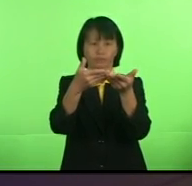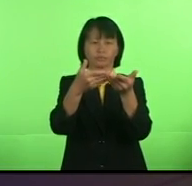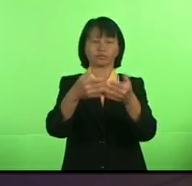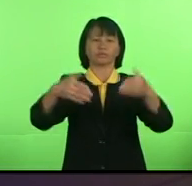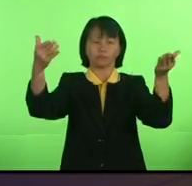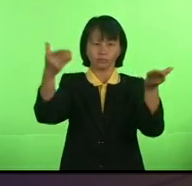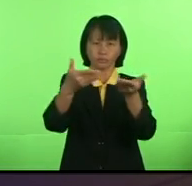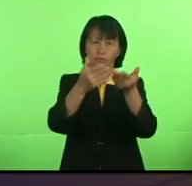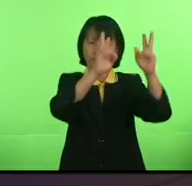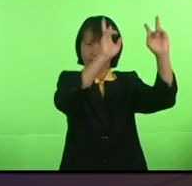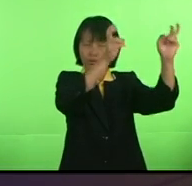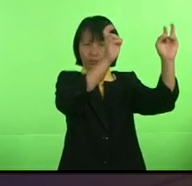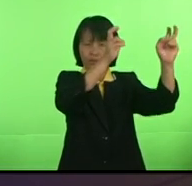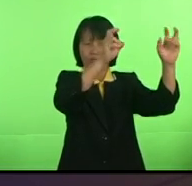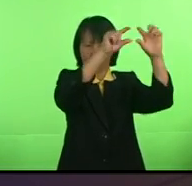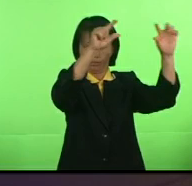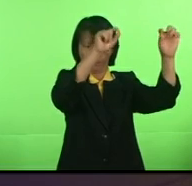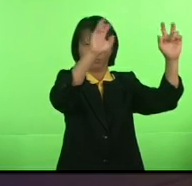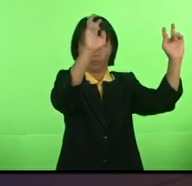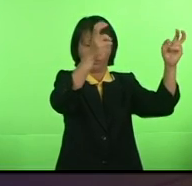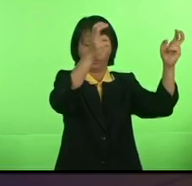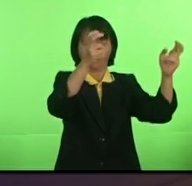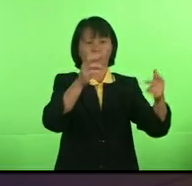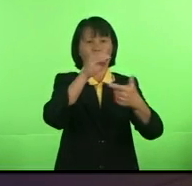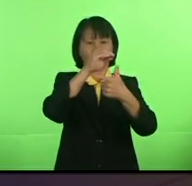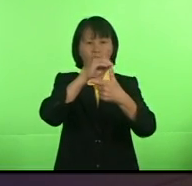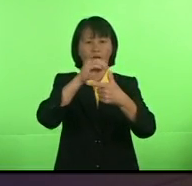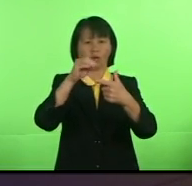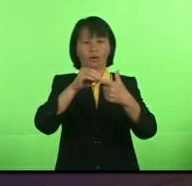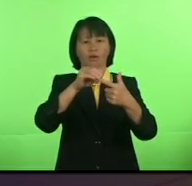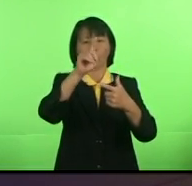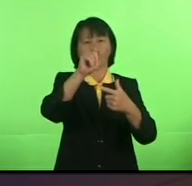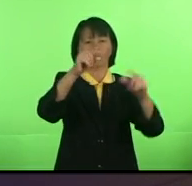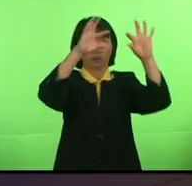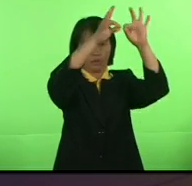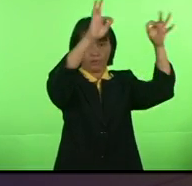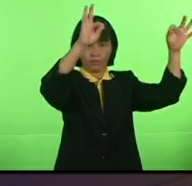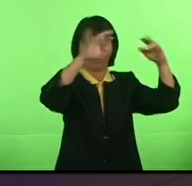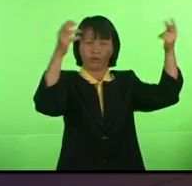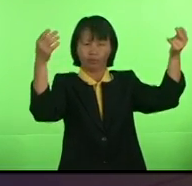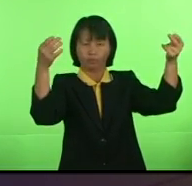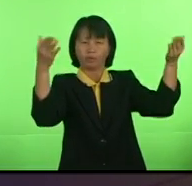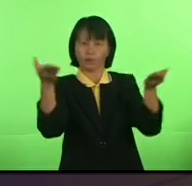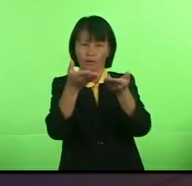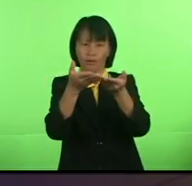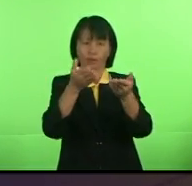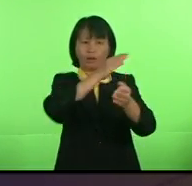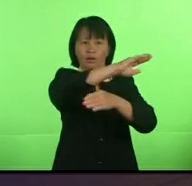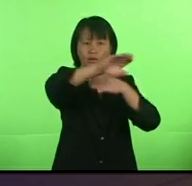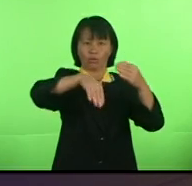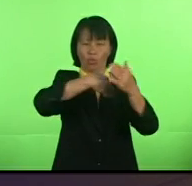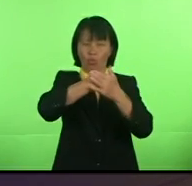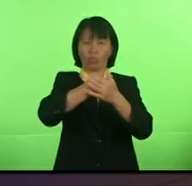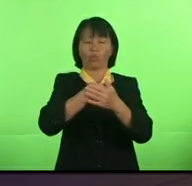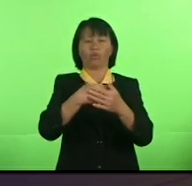introduce the topic sentence or the thesis statement of the whole